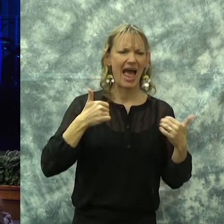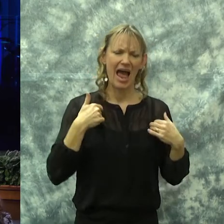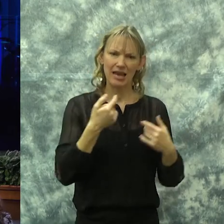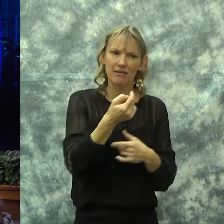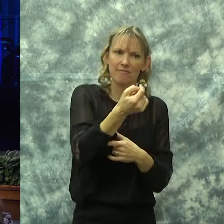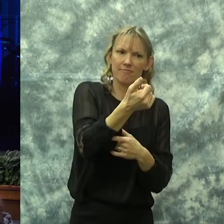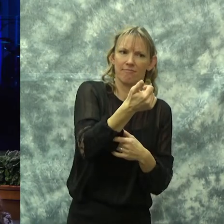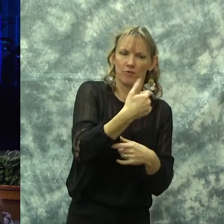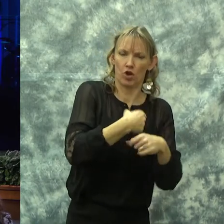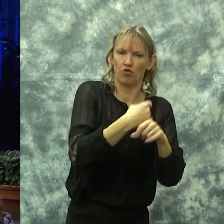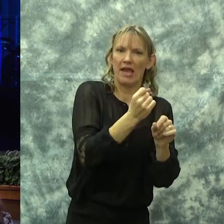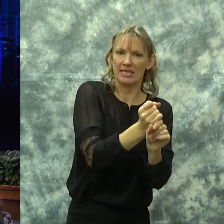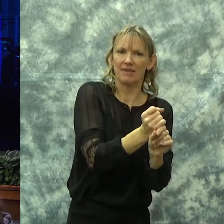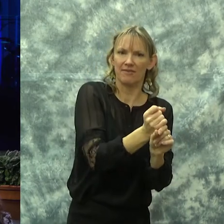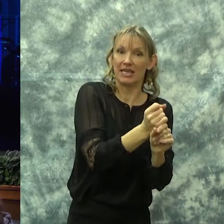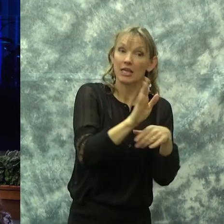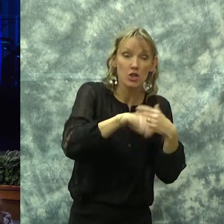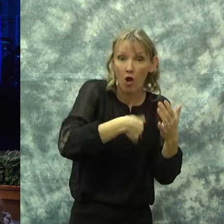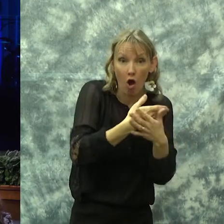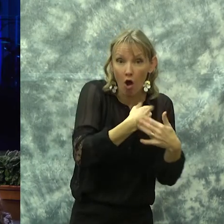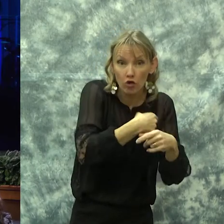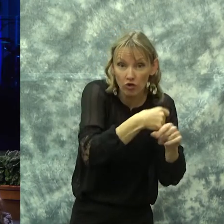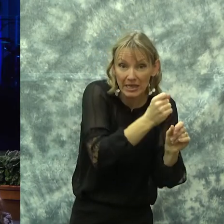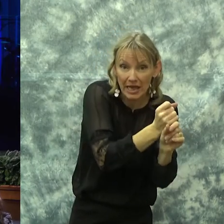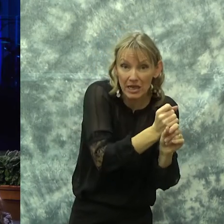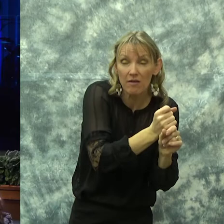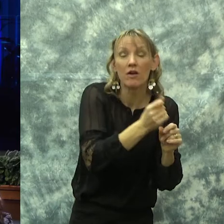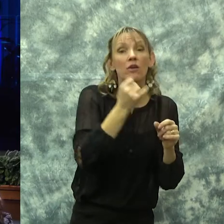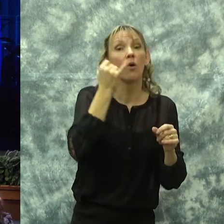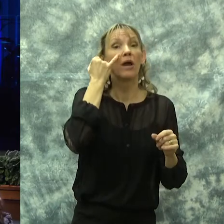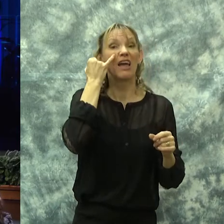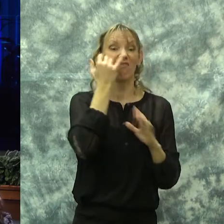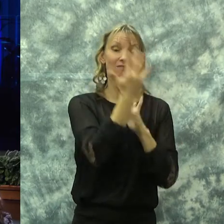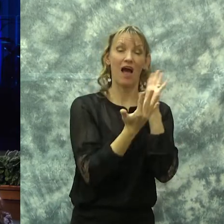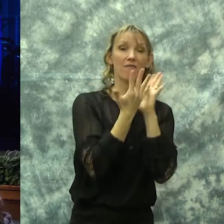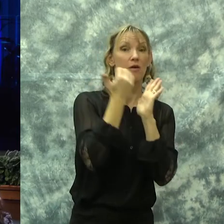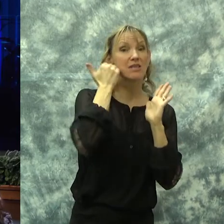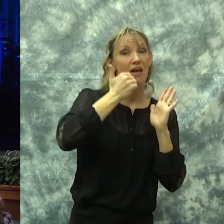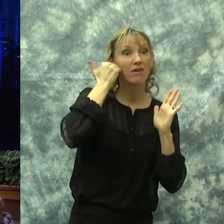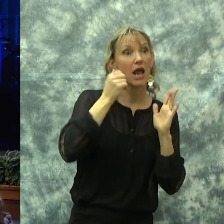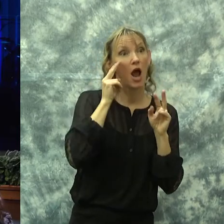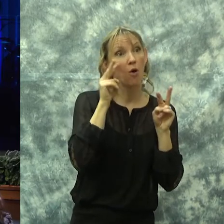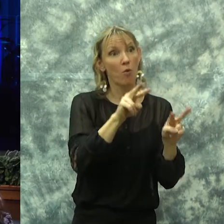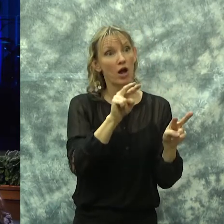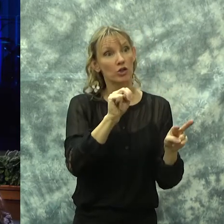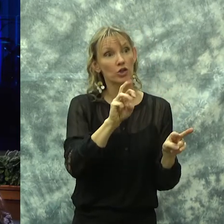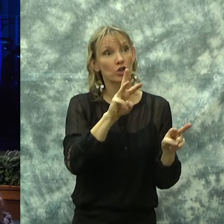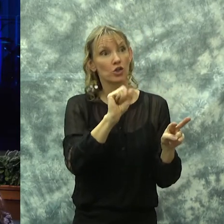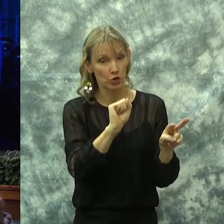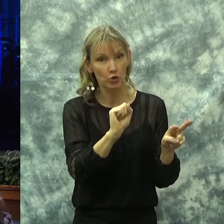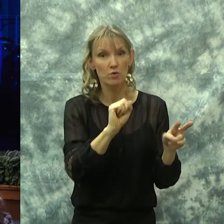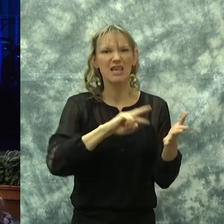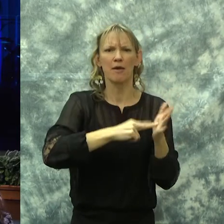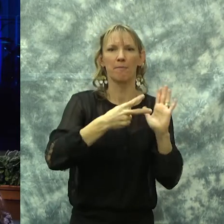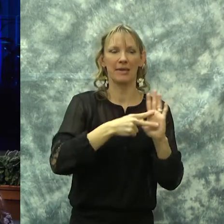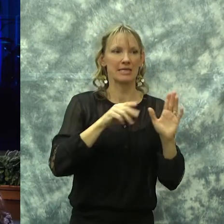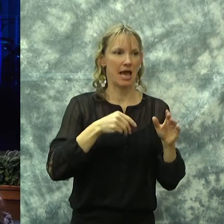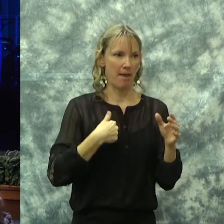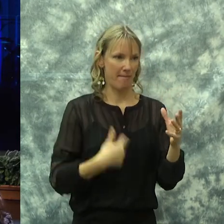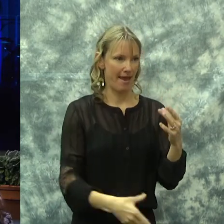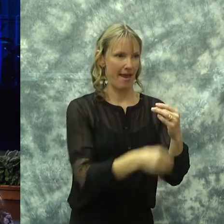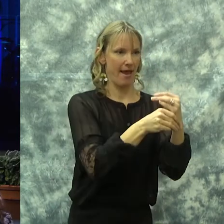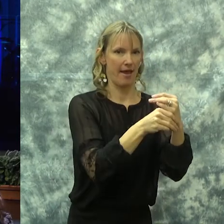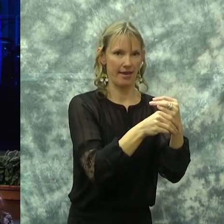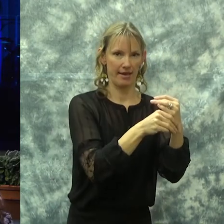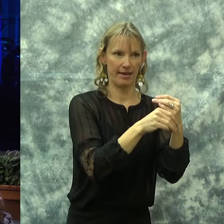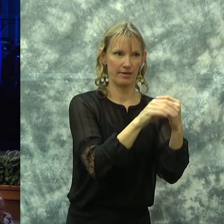of creativity to it. It's all creative. So if I spend 5 hours a day watching cable news, I'm contributing